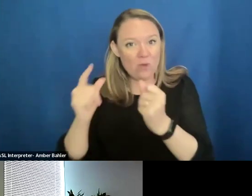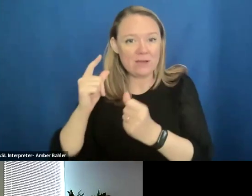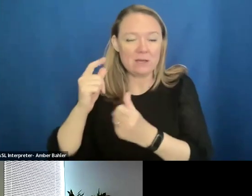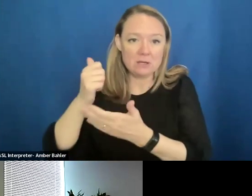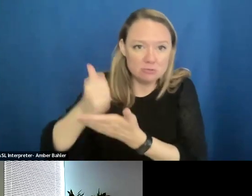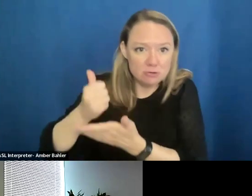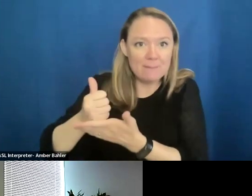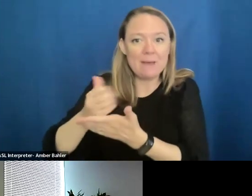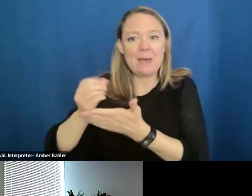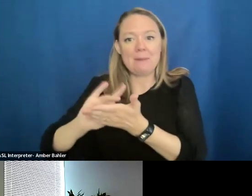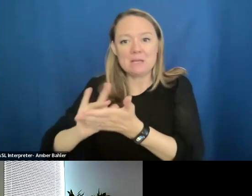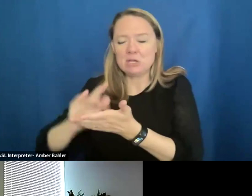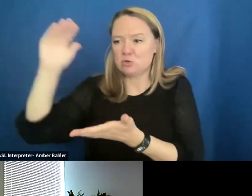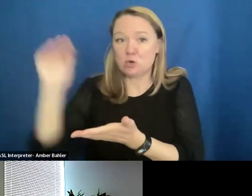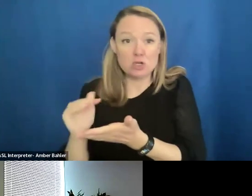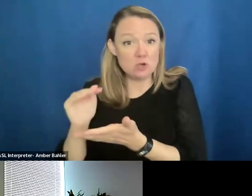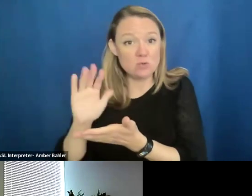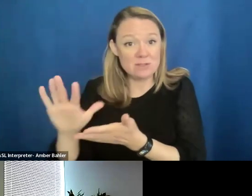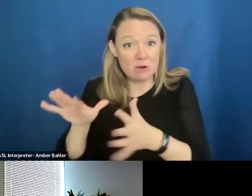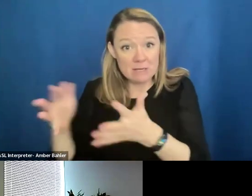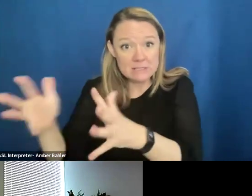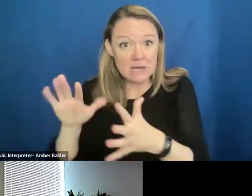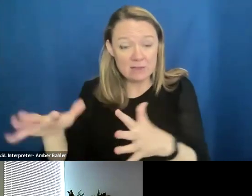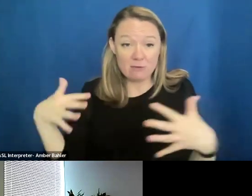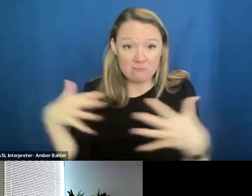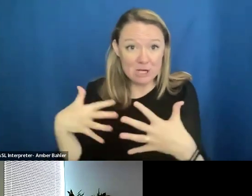of anxiety and fear, I think is important.